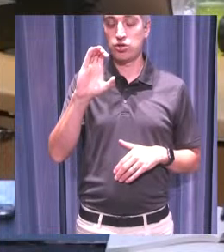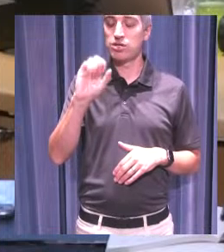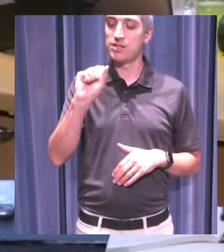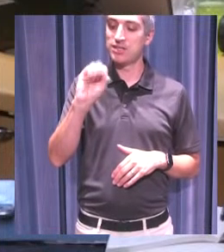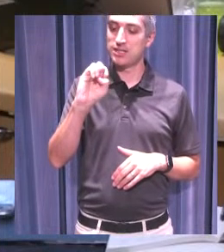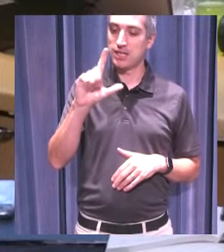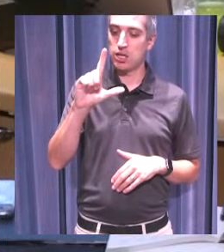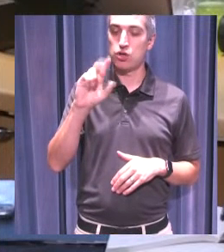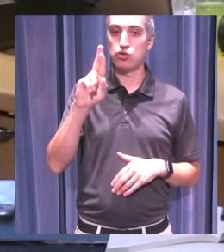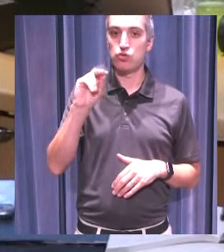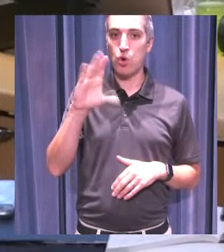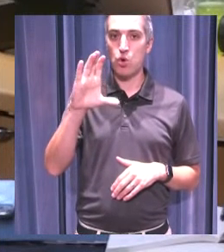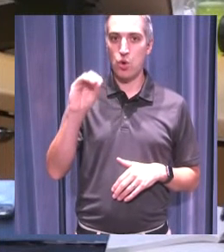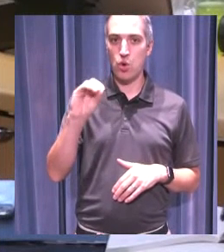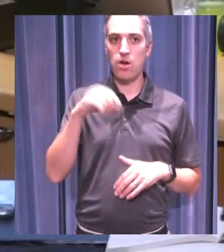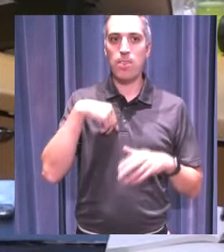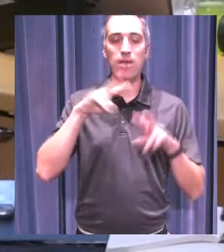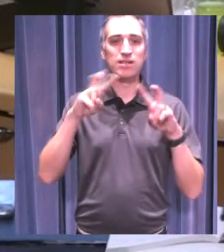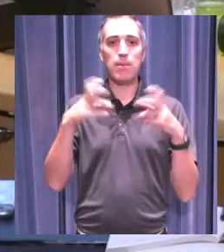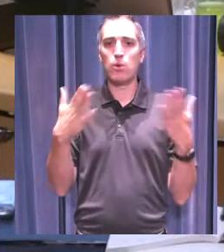of Durham.